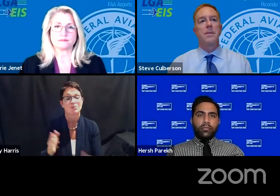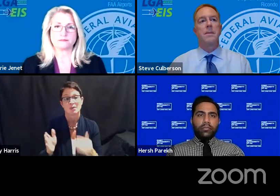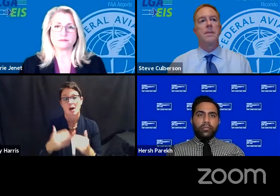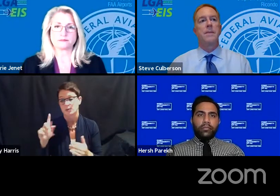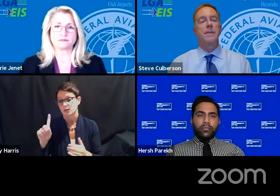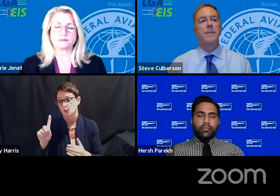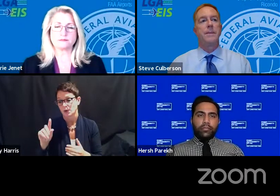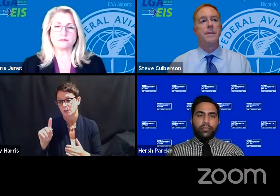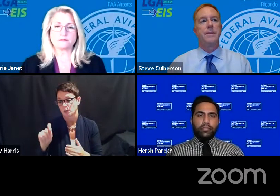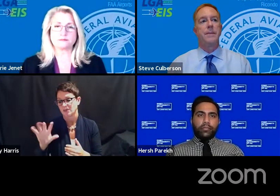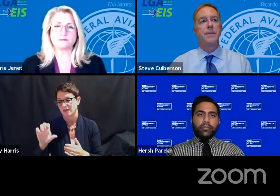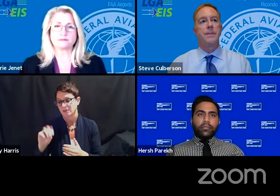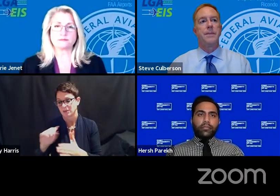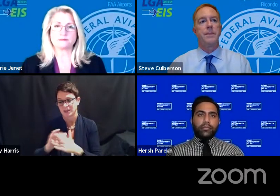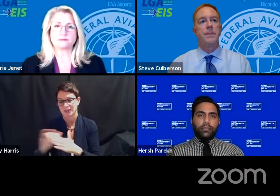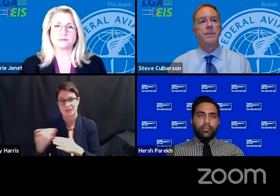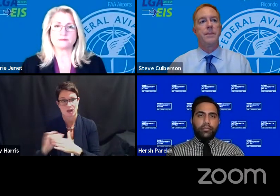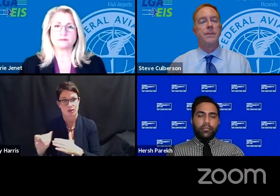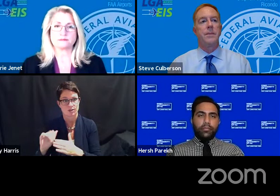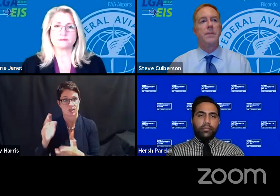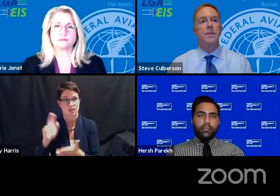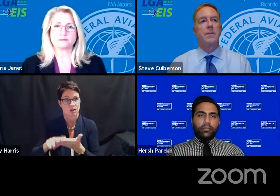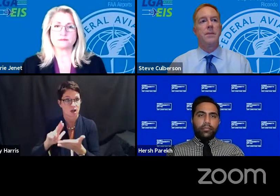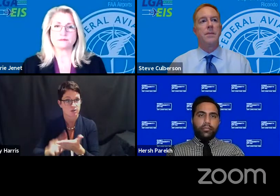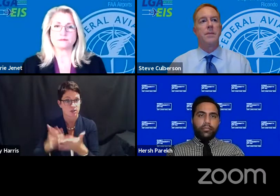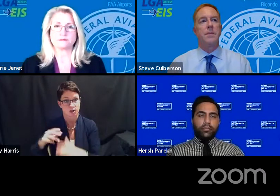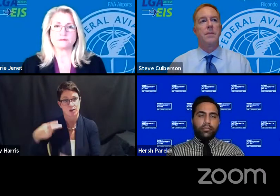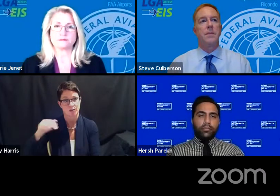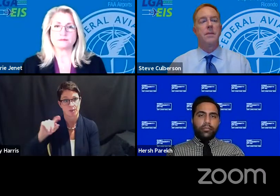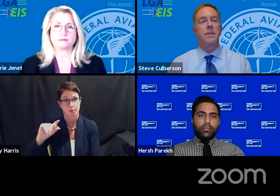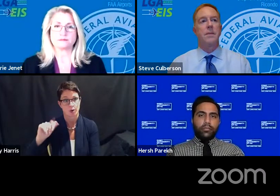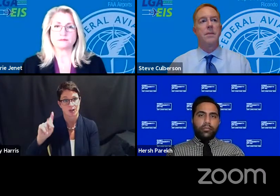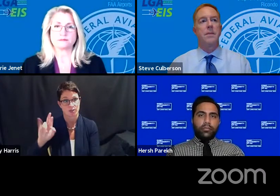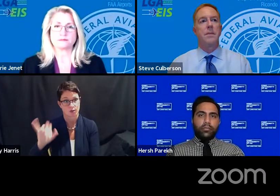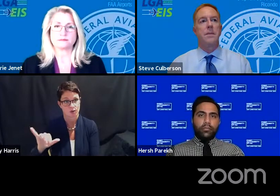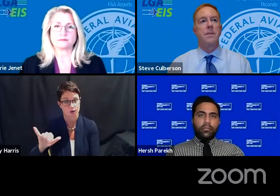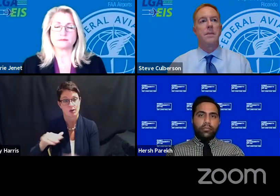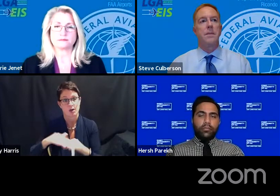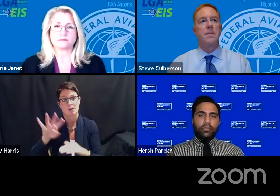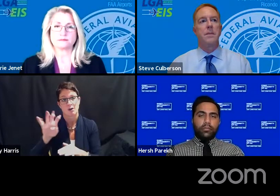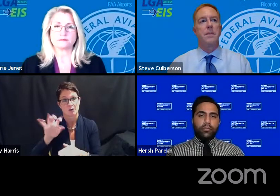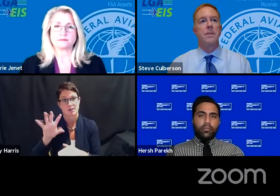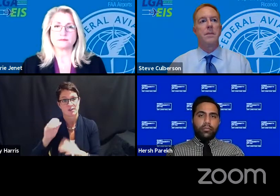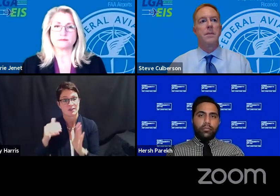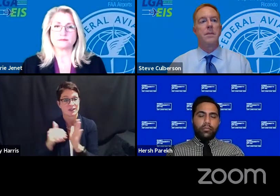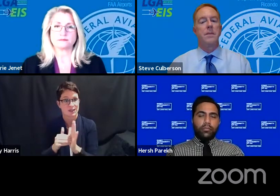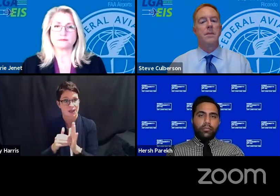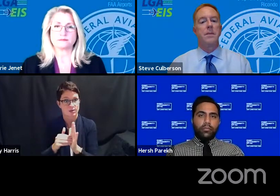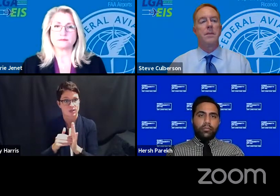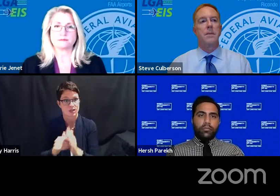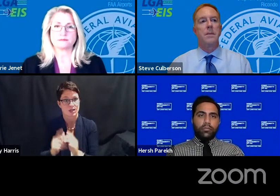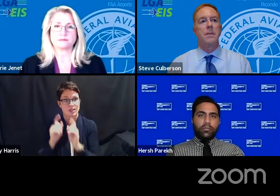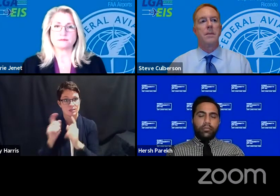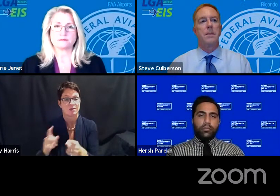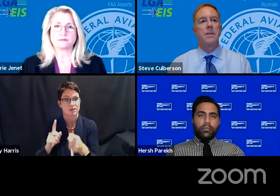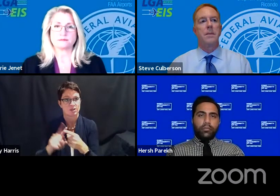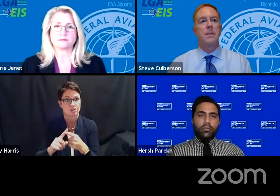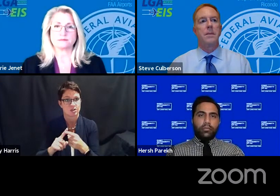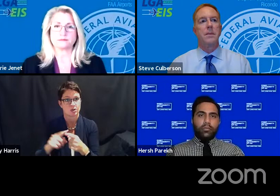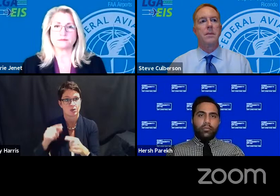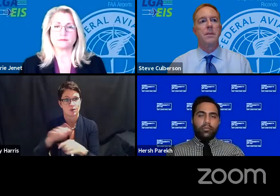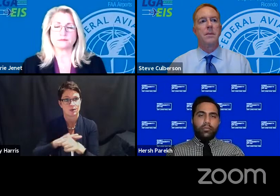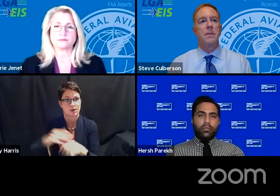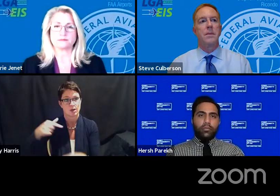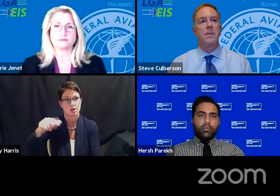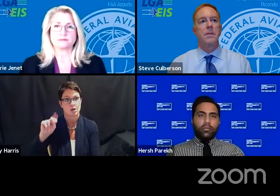$1.5 million in contracts already awarded by the Port Authority, more than 450,000 has gone to entities in Queens,